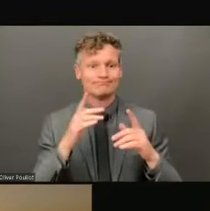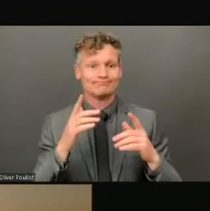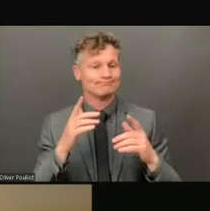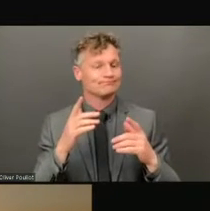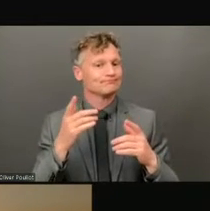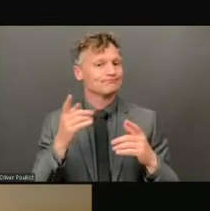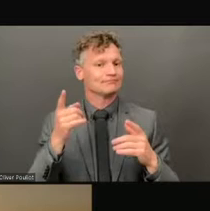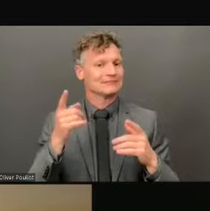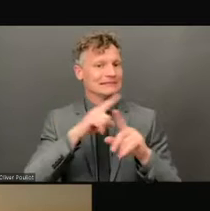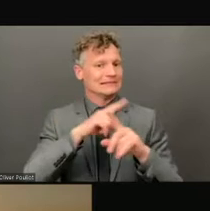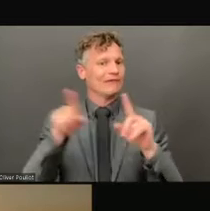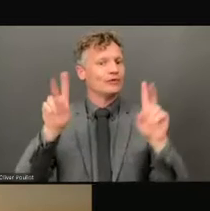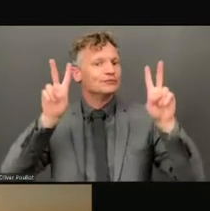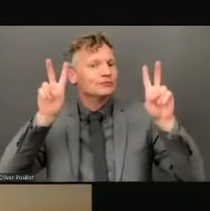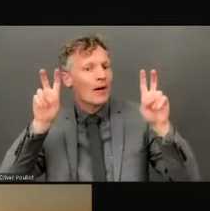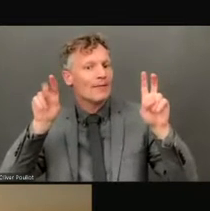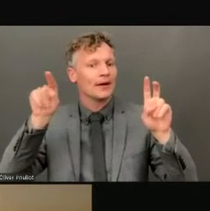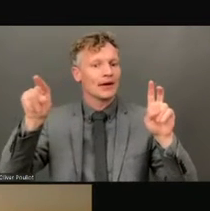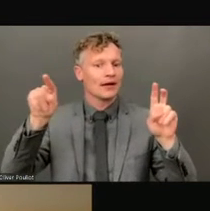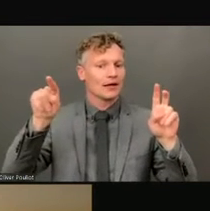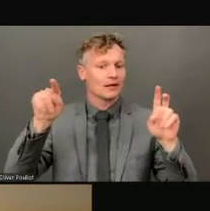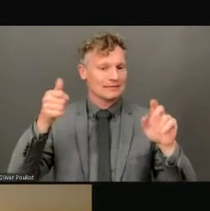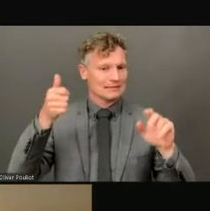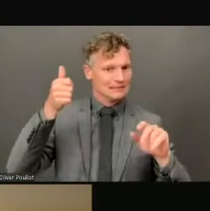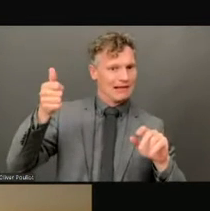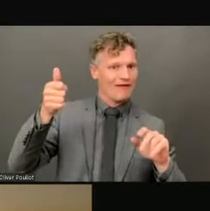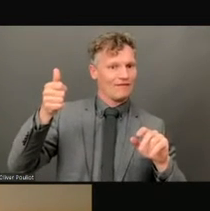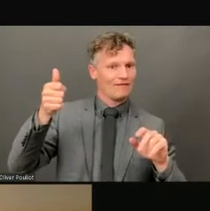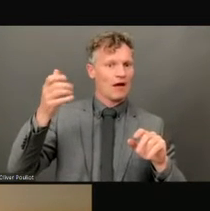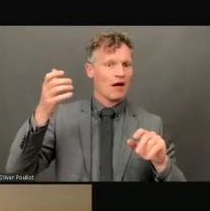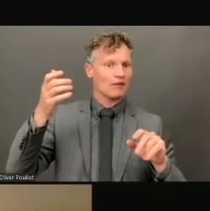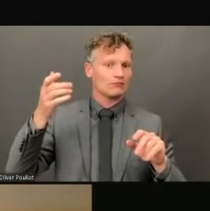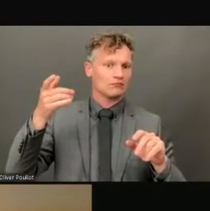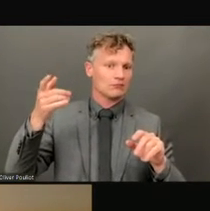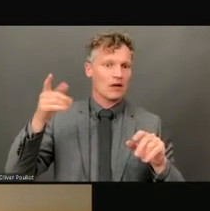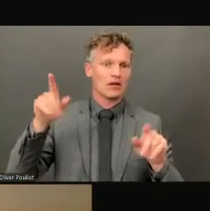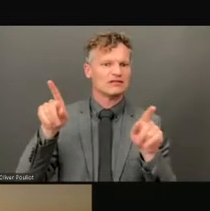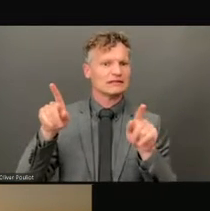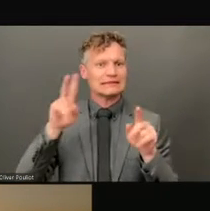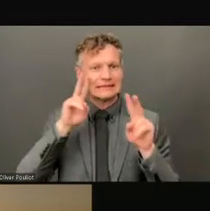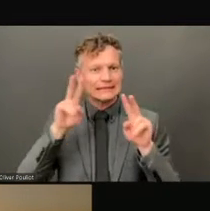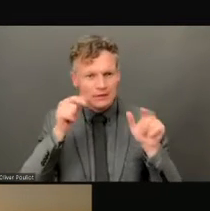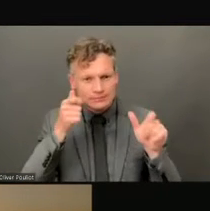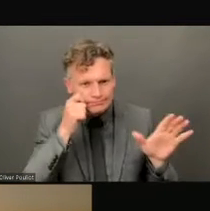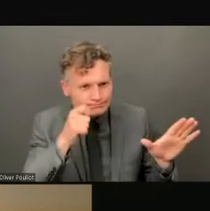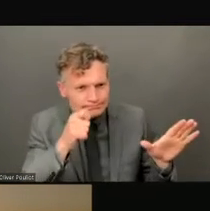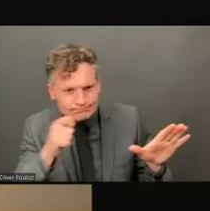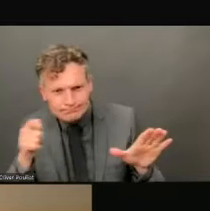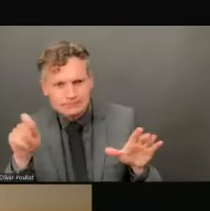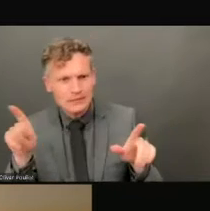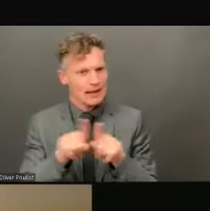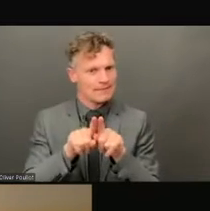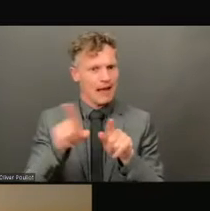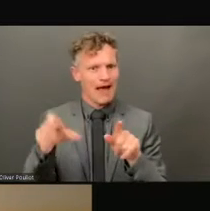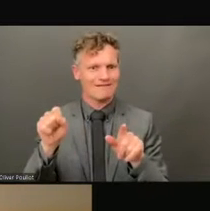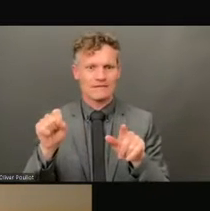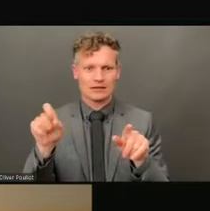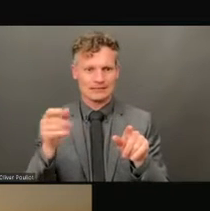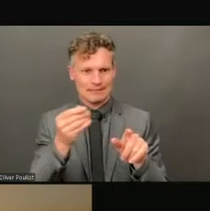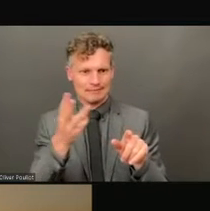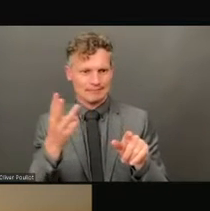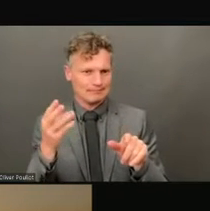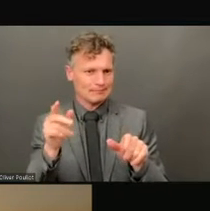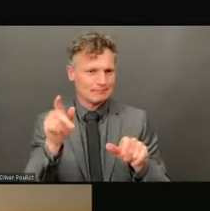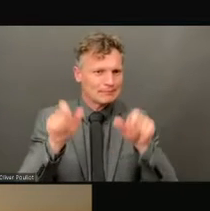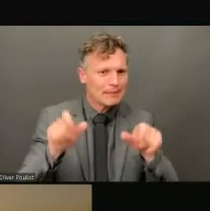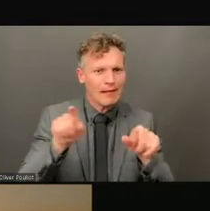inhumane, or degrading treatment or punishment, and to consider its specific application to guarantee safe